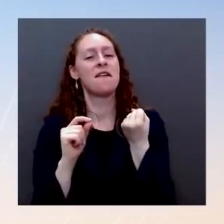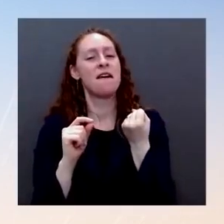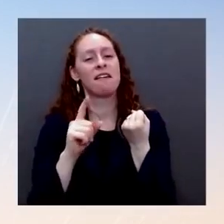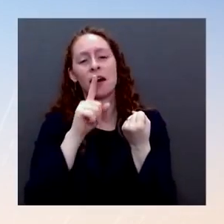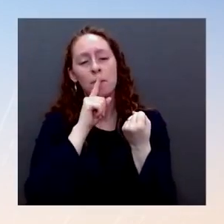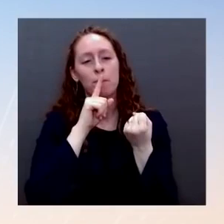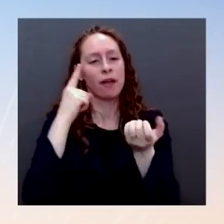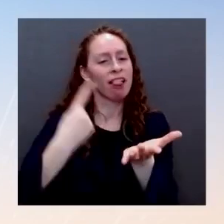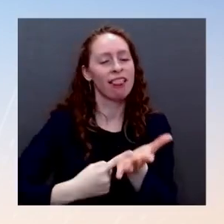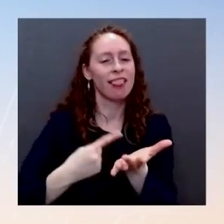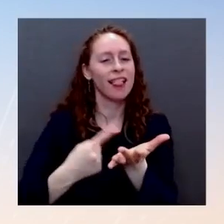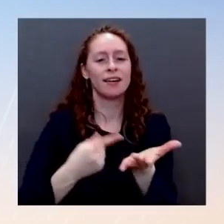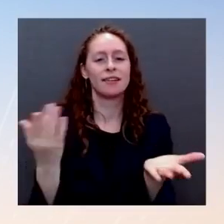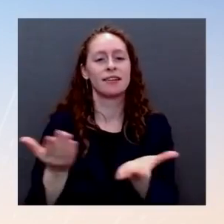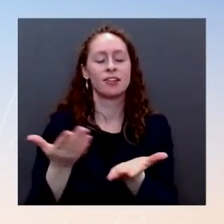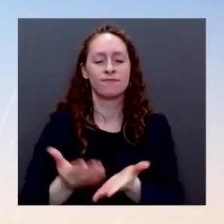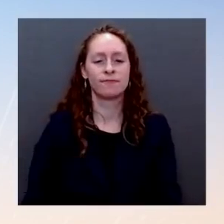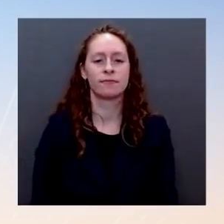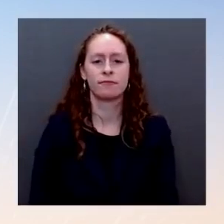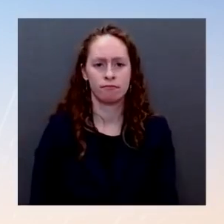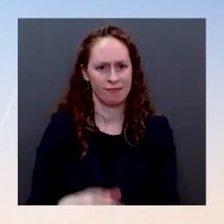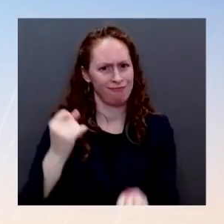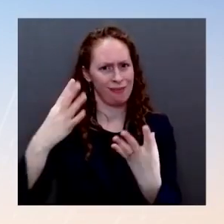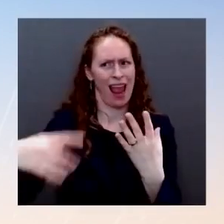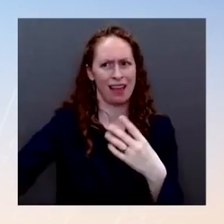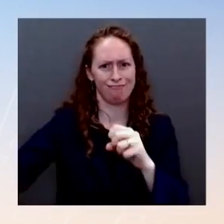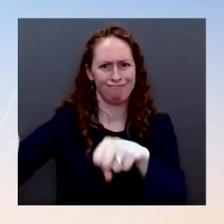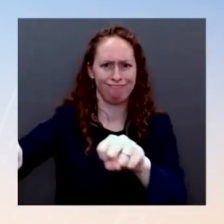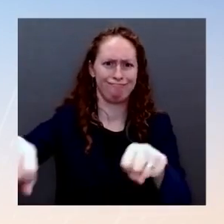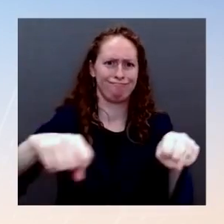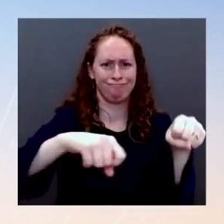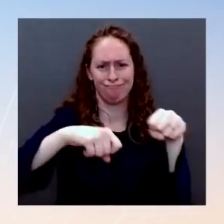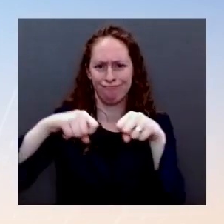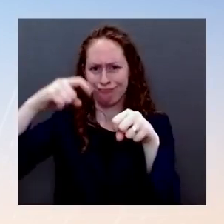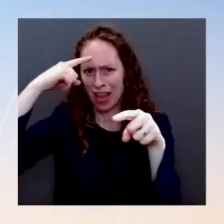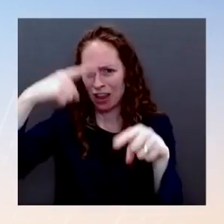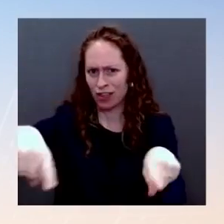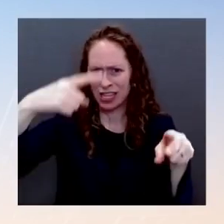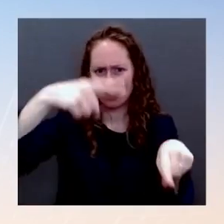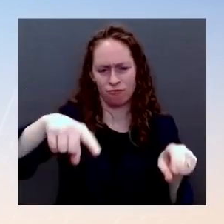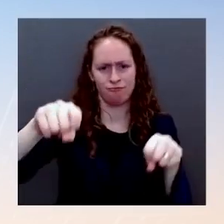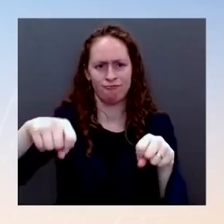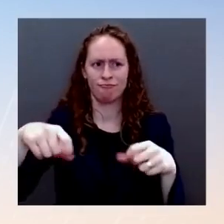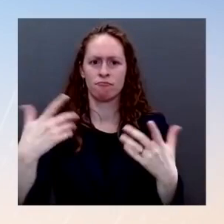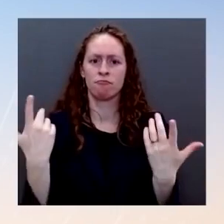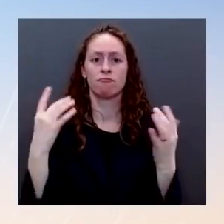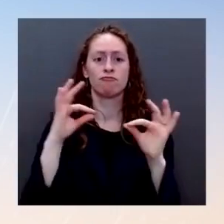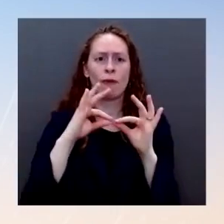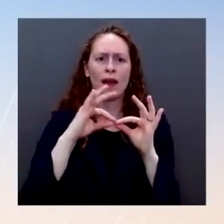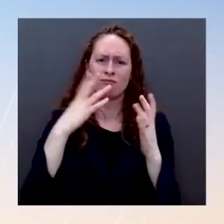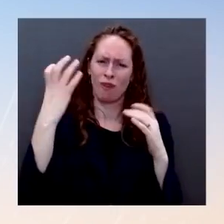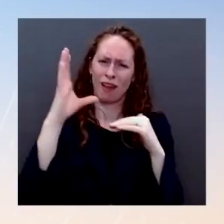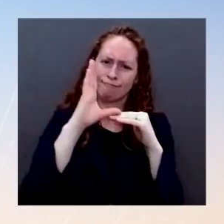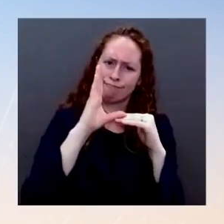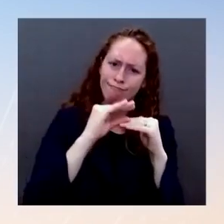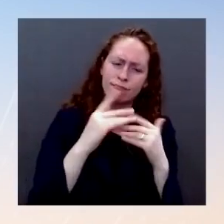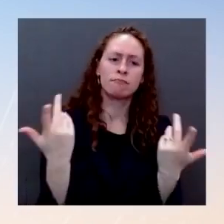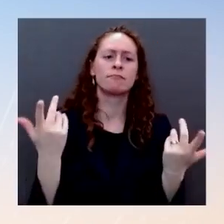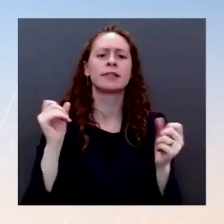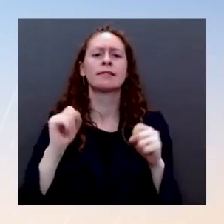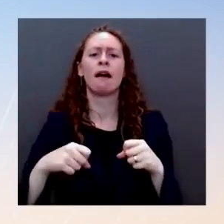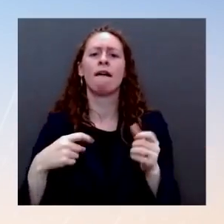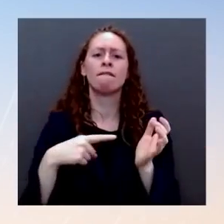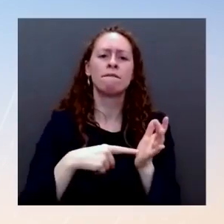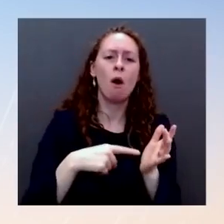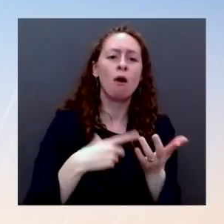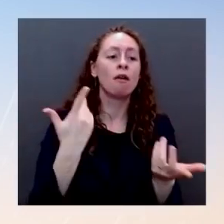Democrats about lowering costs for Americans, about lowering the cost of health care, lowering the cost of child care, lowering the cost of elder care. That's a very strong